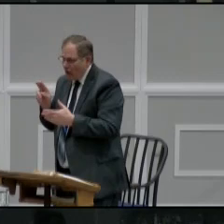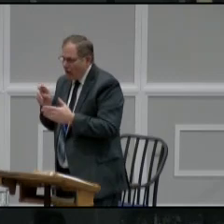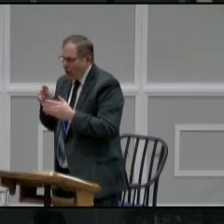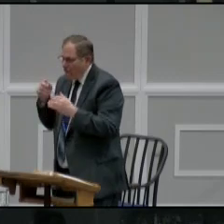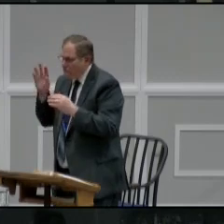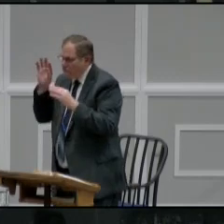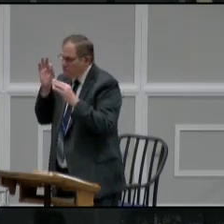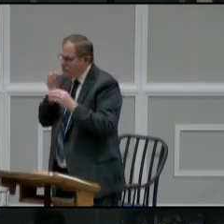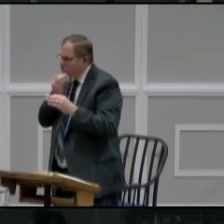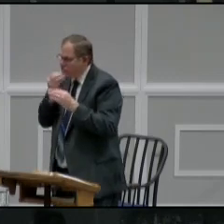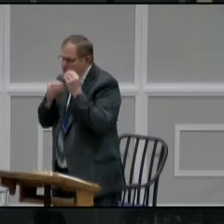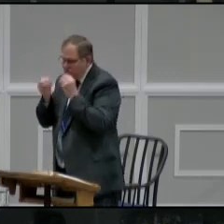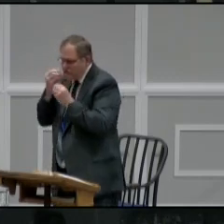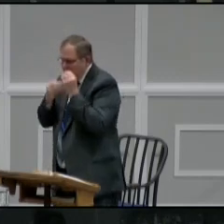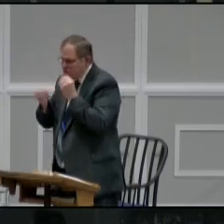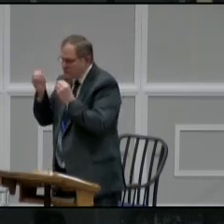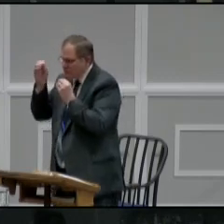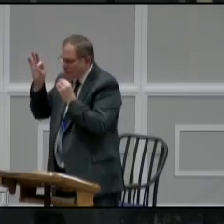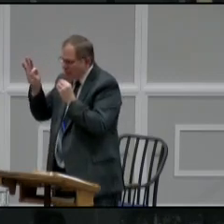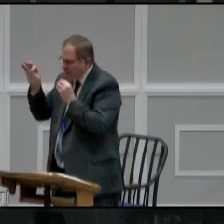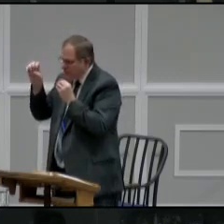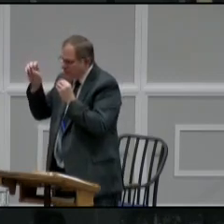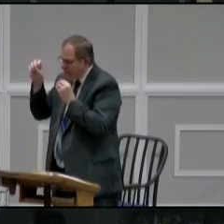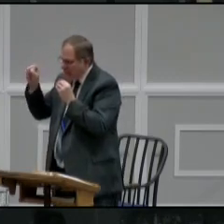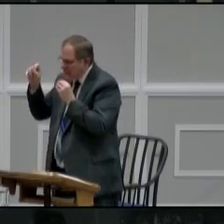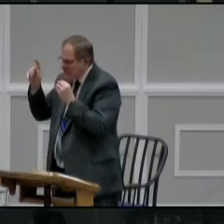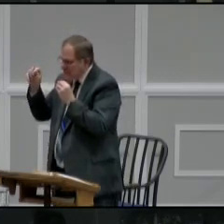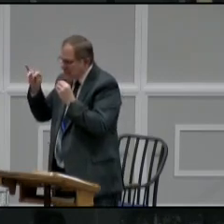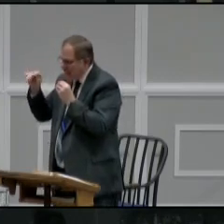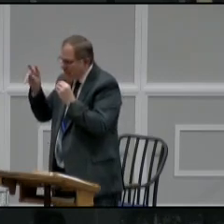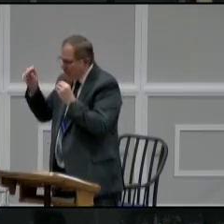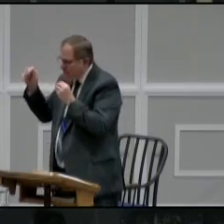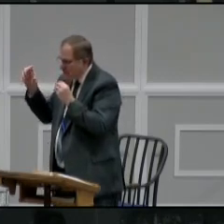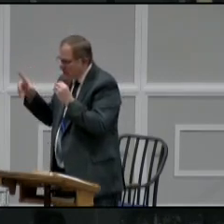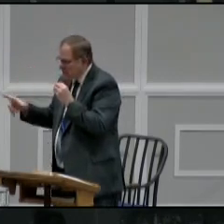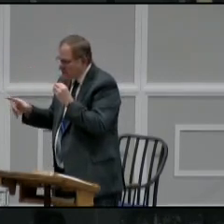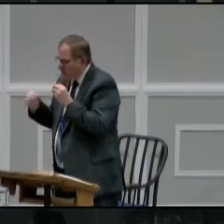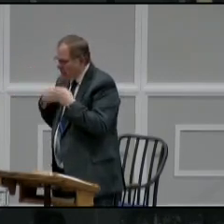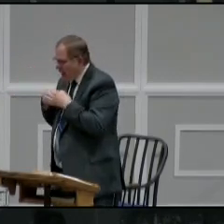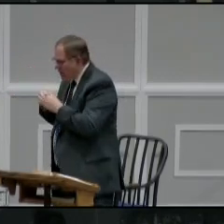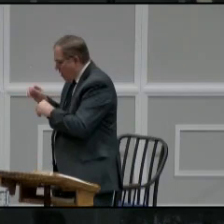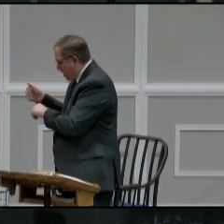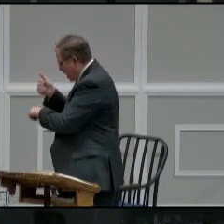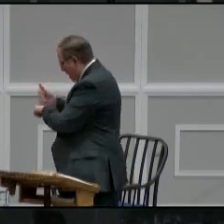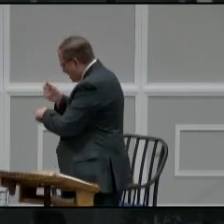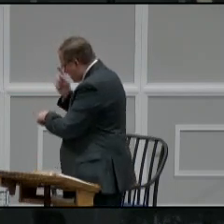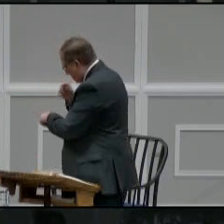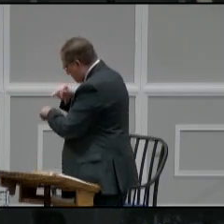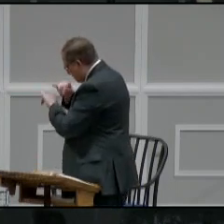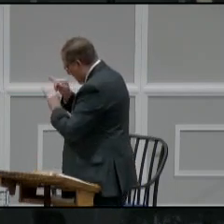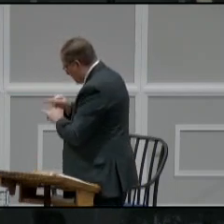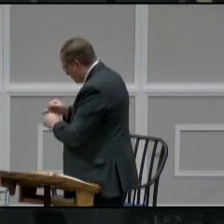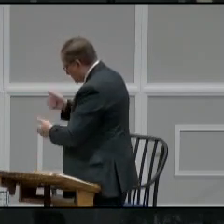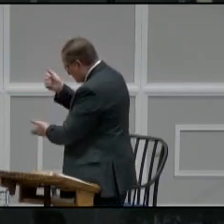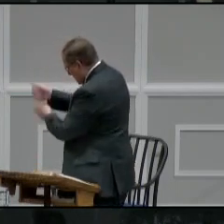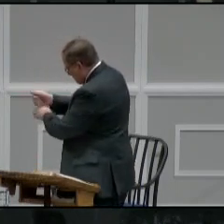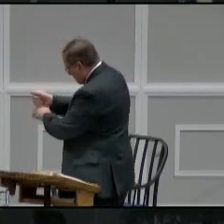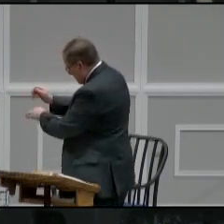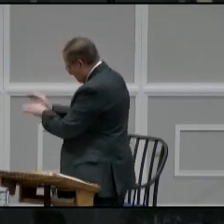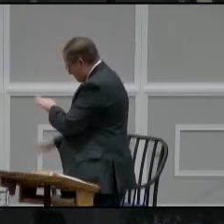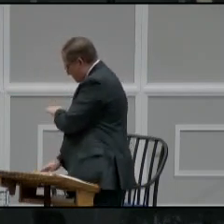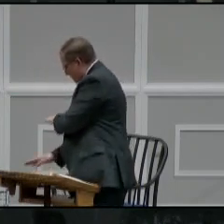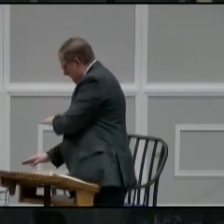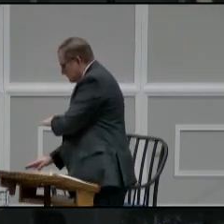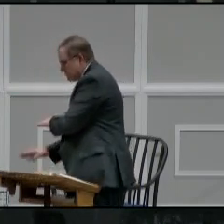we have this festival every year, and we have our god set up in the basement, and our friends and family come over, and we worship this